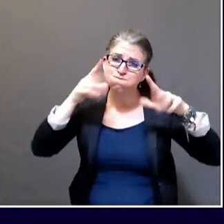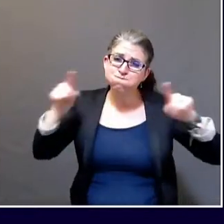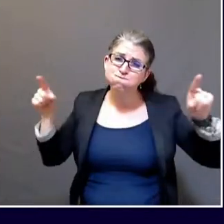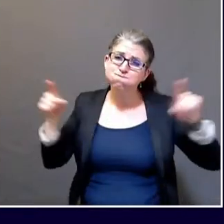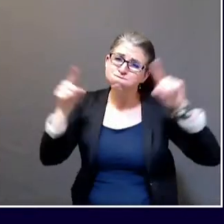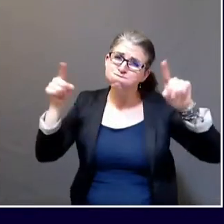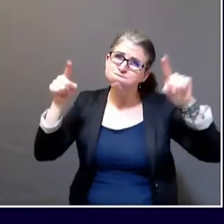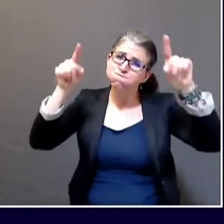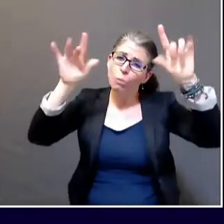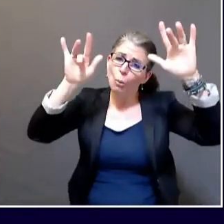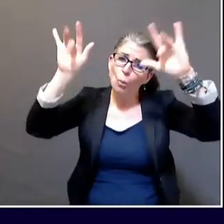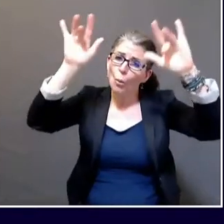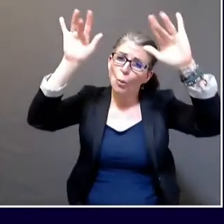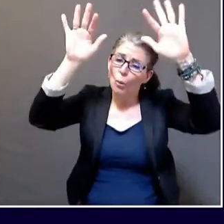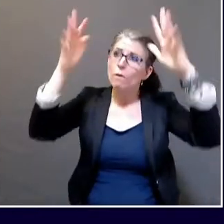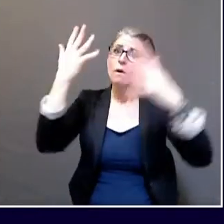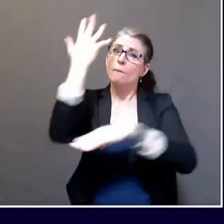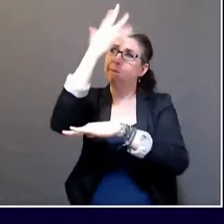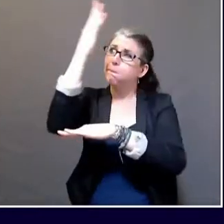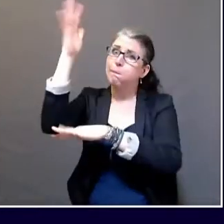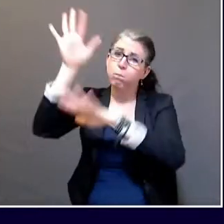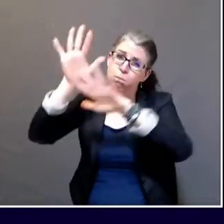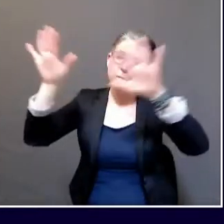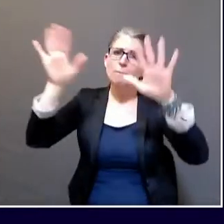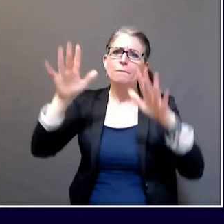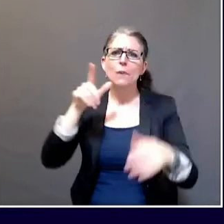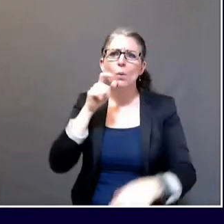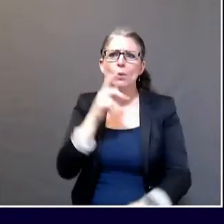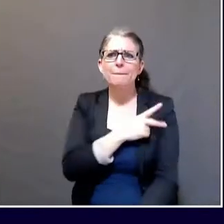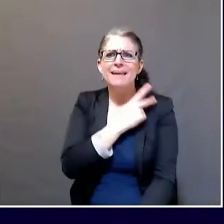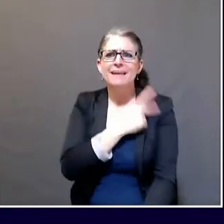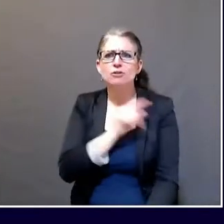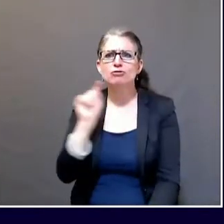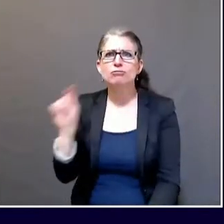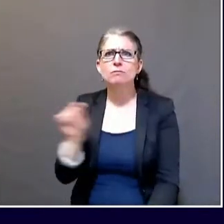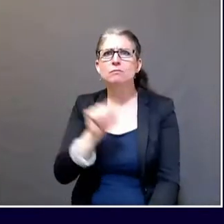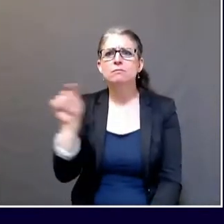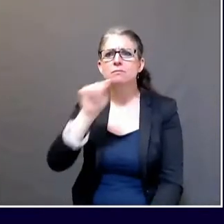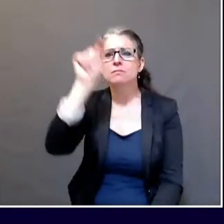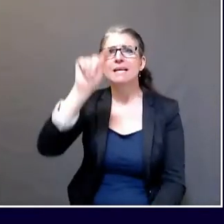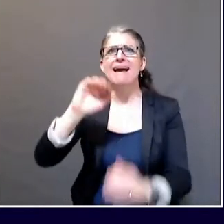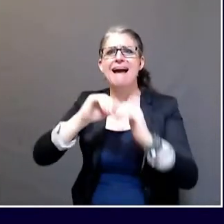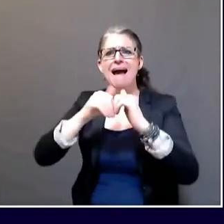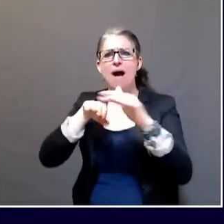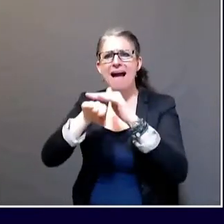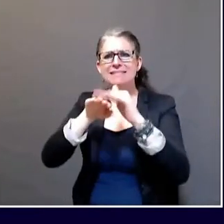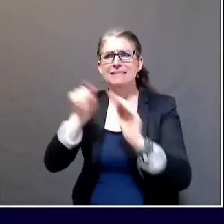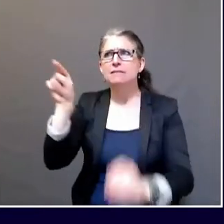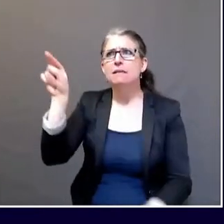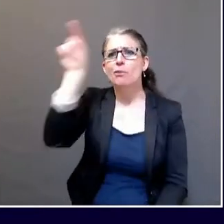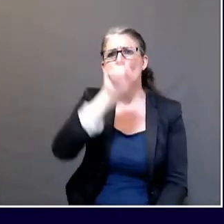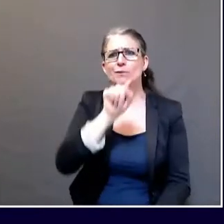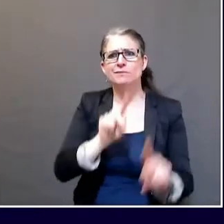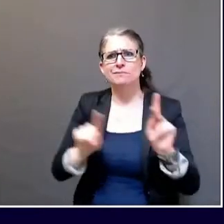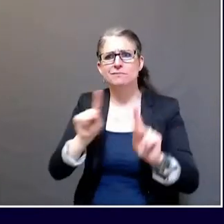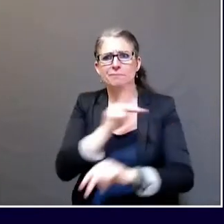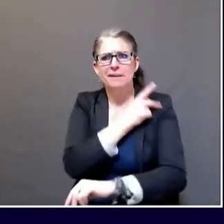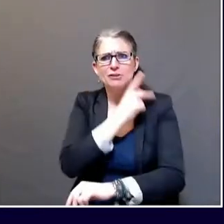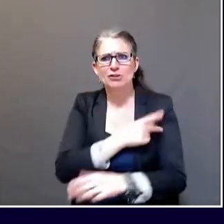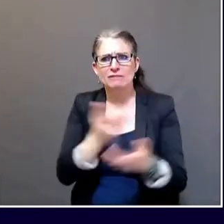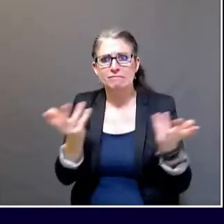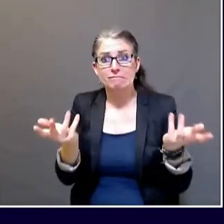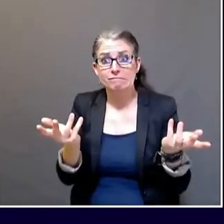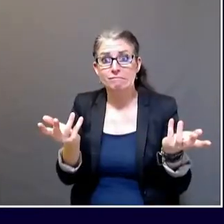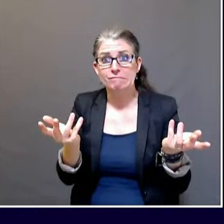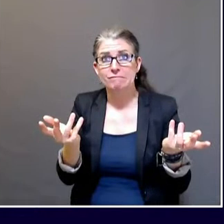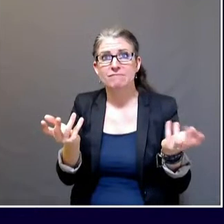those individuals, say 70 and older. And then we've got to have a system to actually vaccinate them. All three